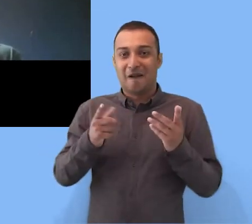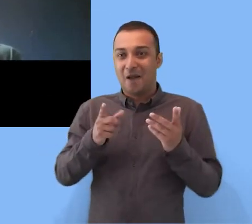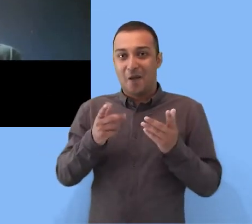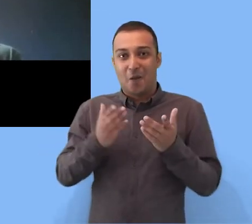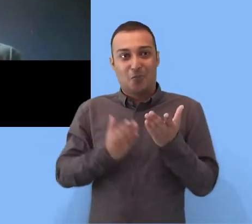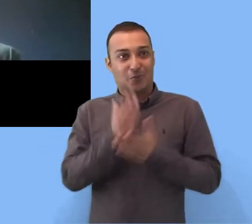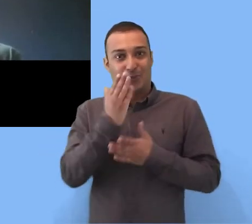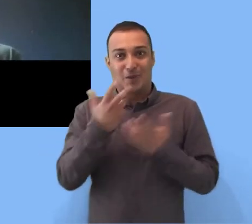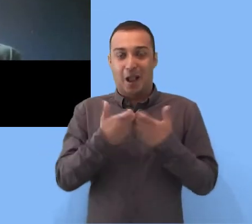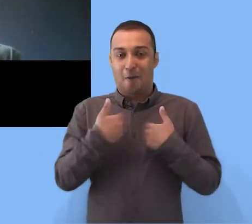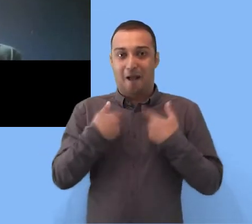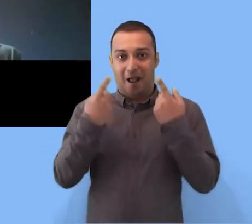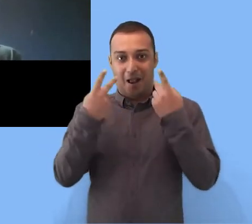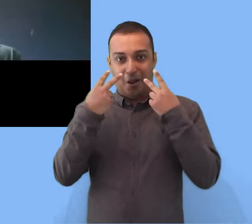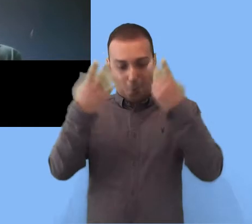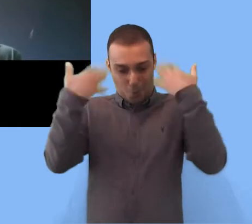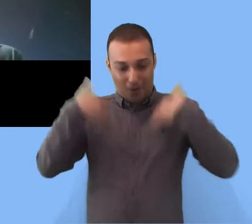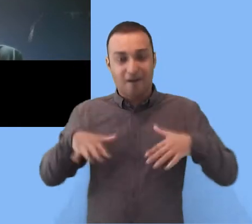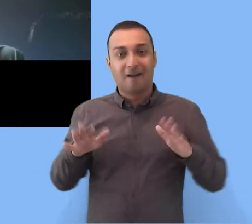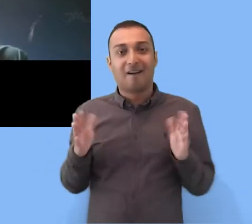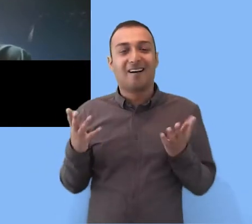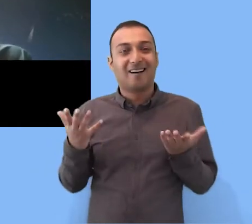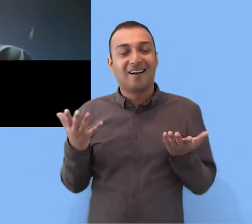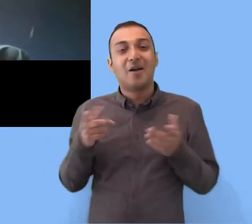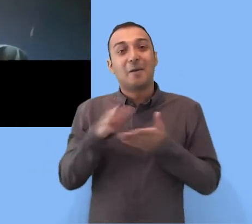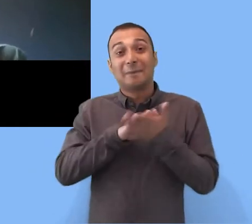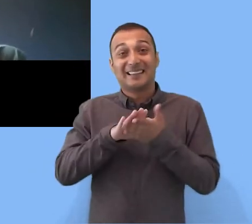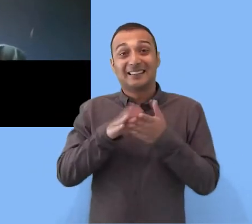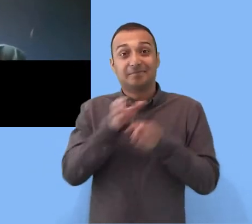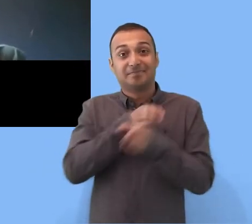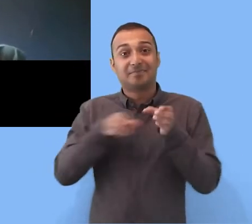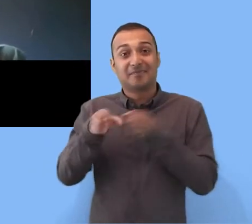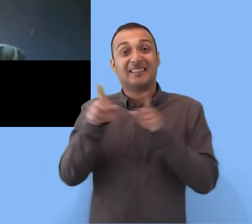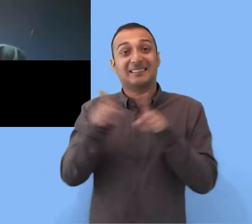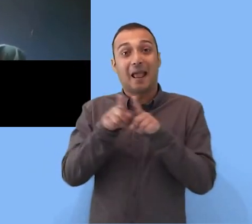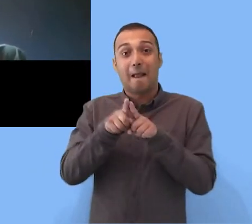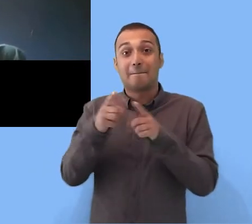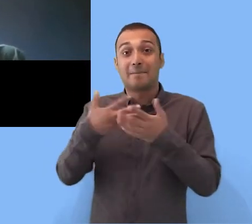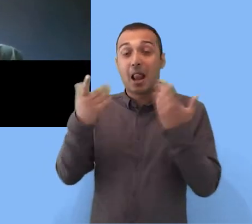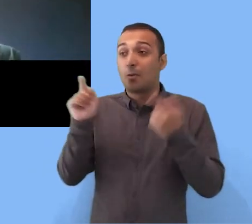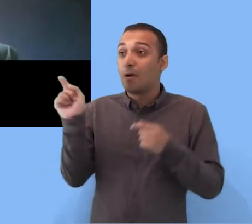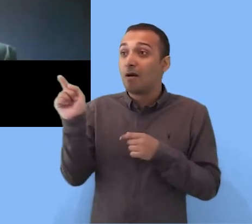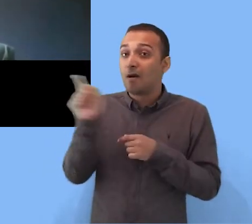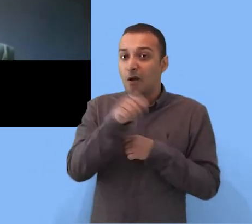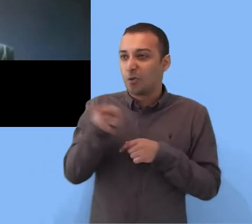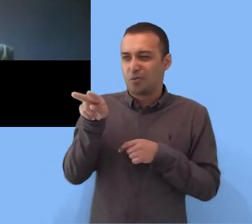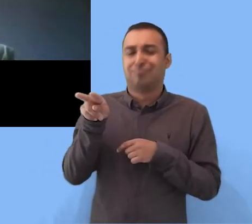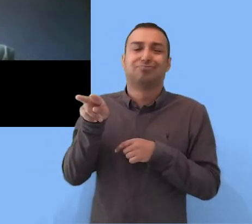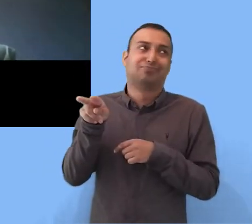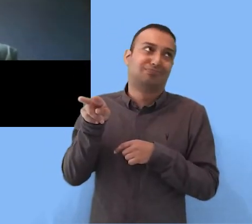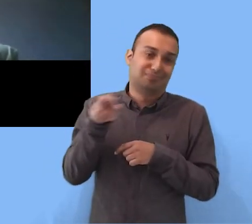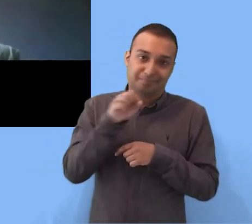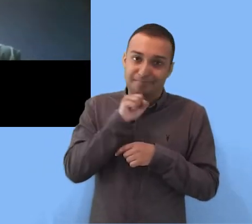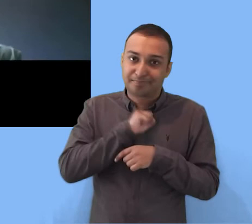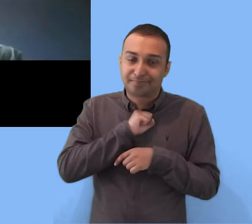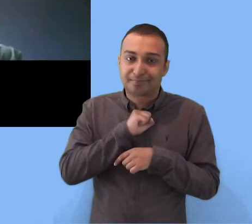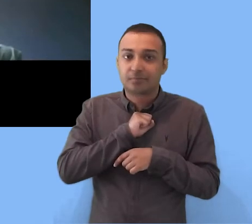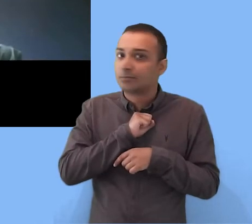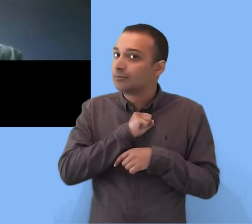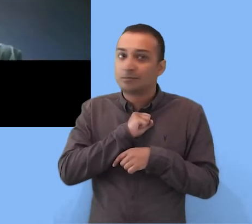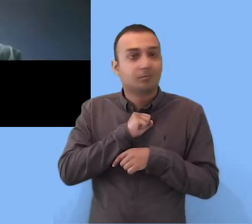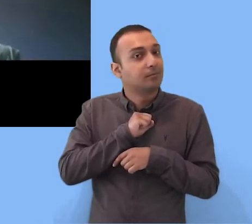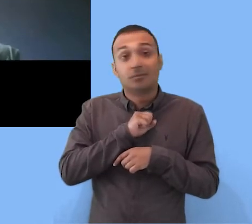again, then act, trust me, take those steps, because you could be doing someone a real injustice